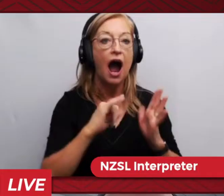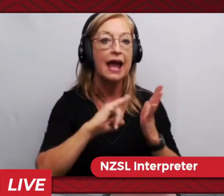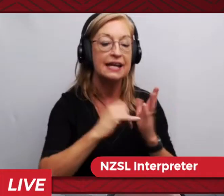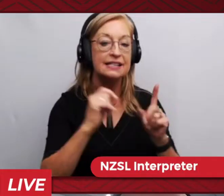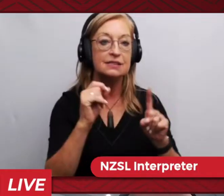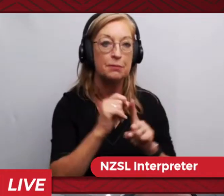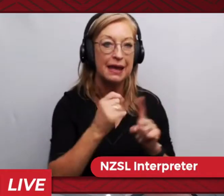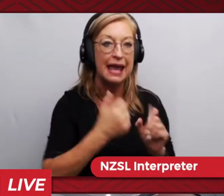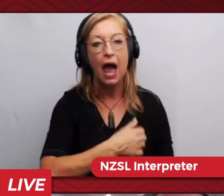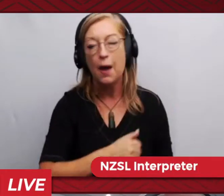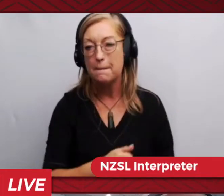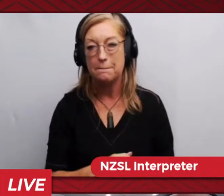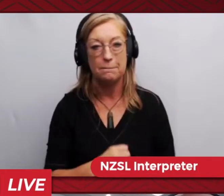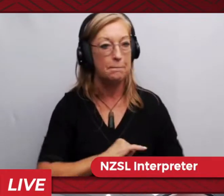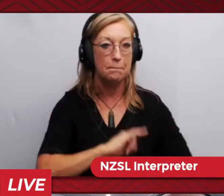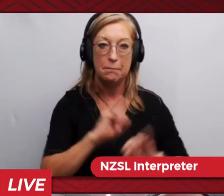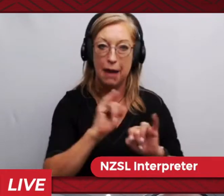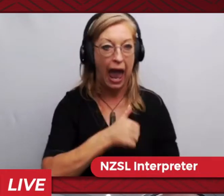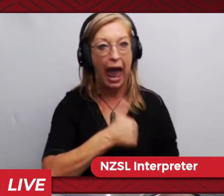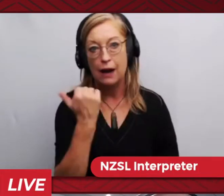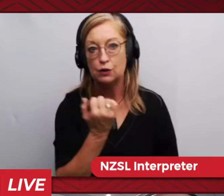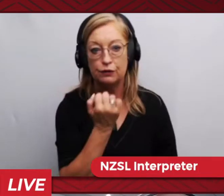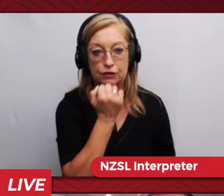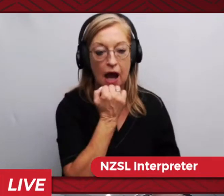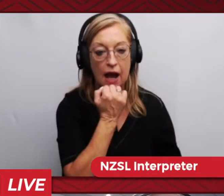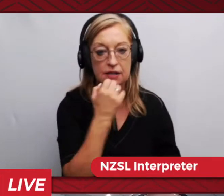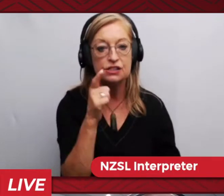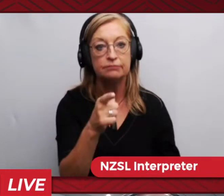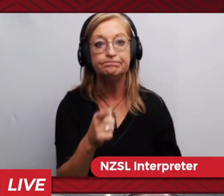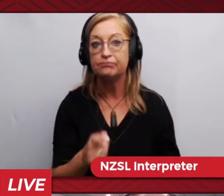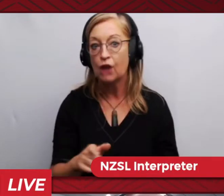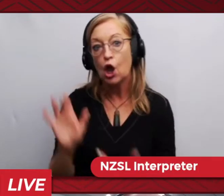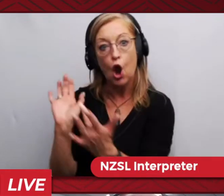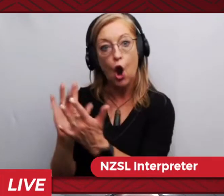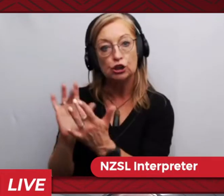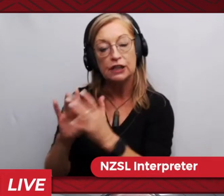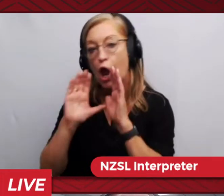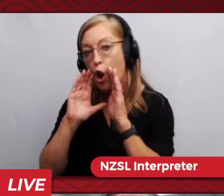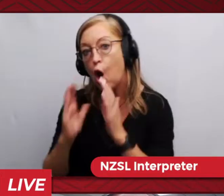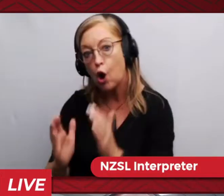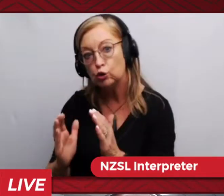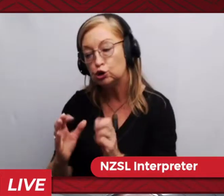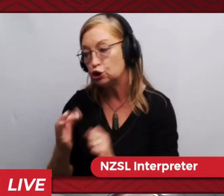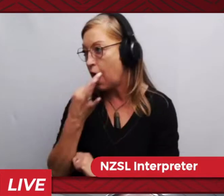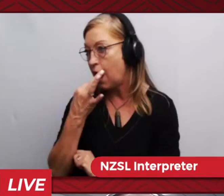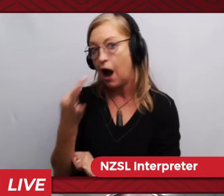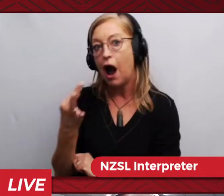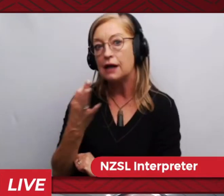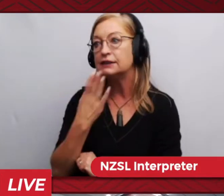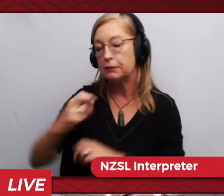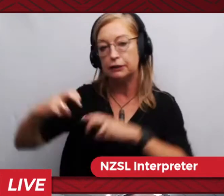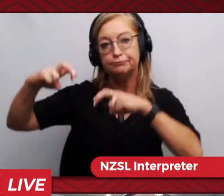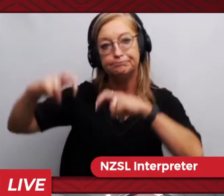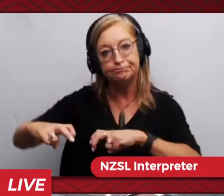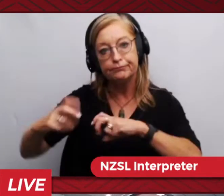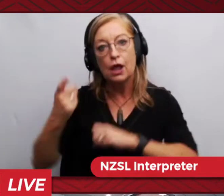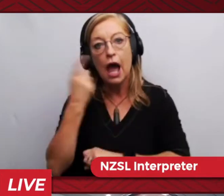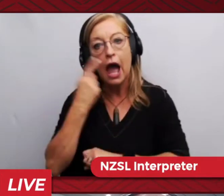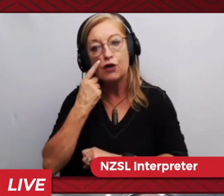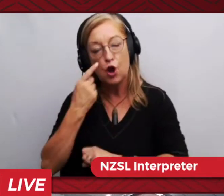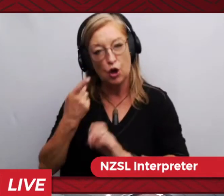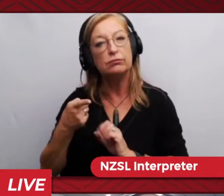out of date? Reach out to your coach and ask them if you can just sit down with them and have a look at it.